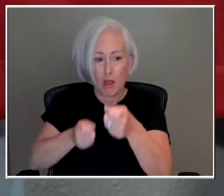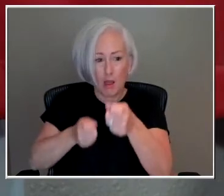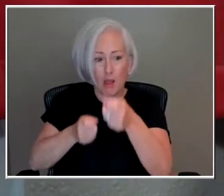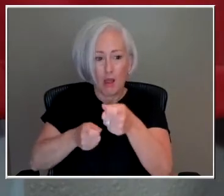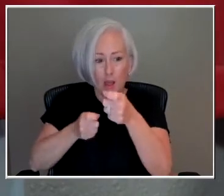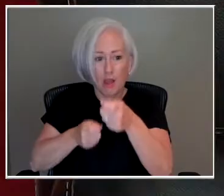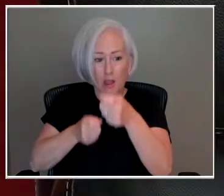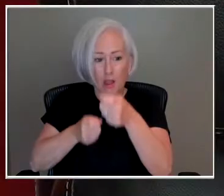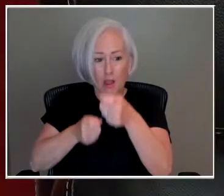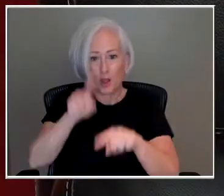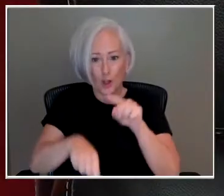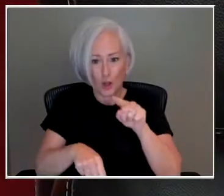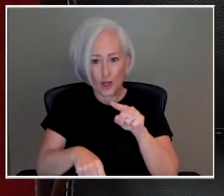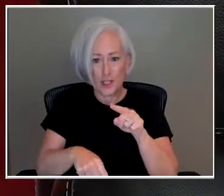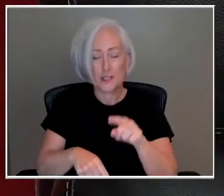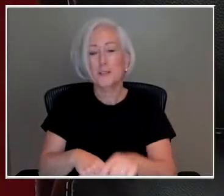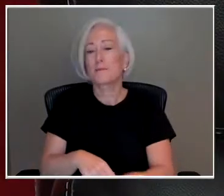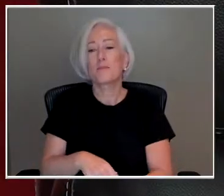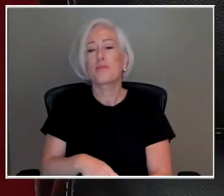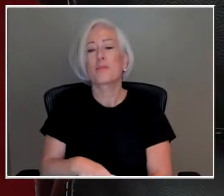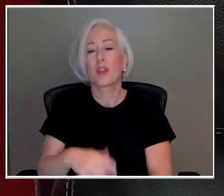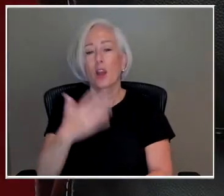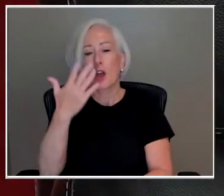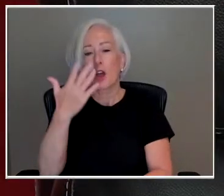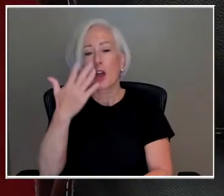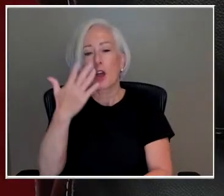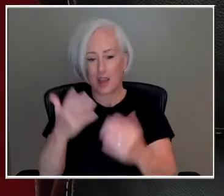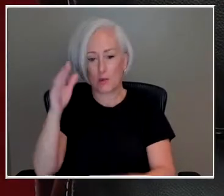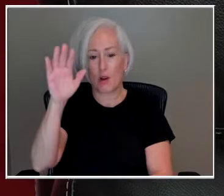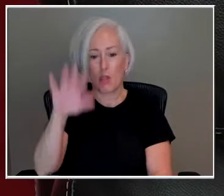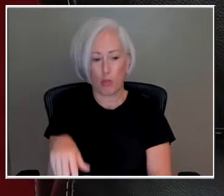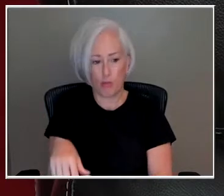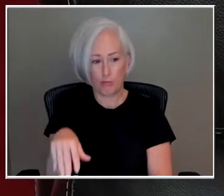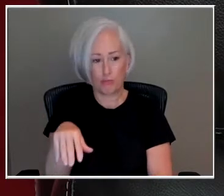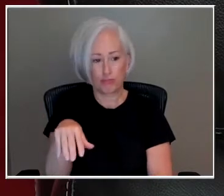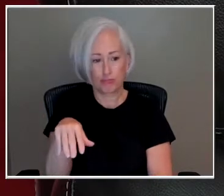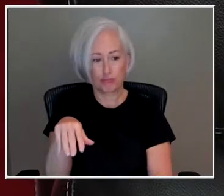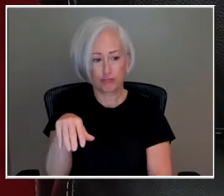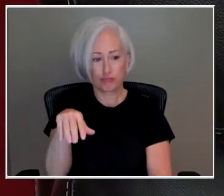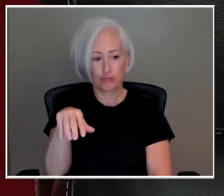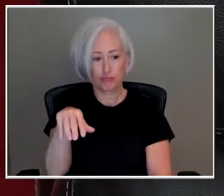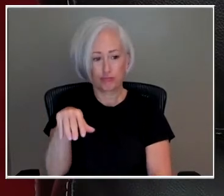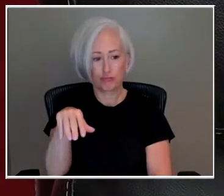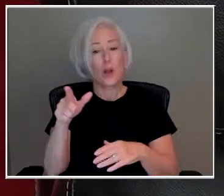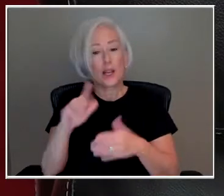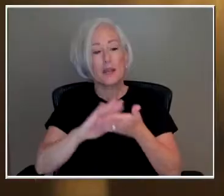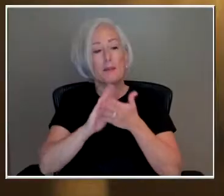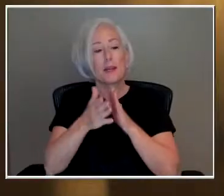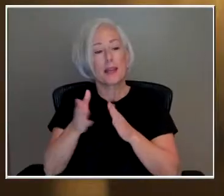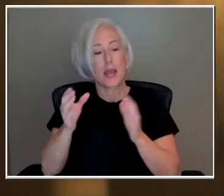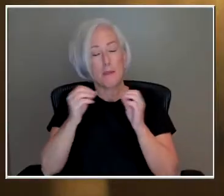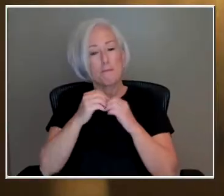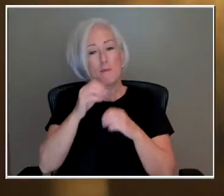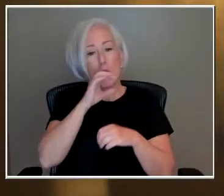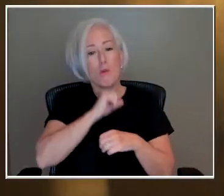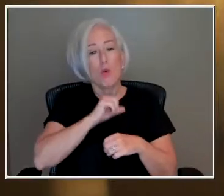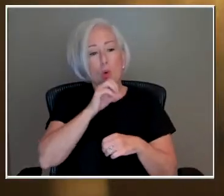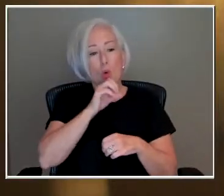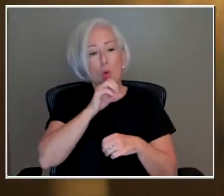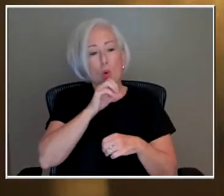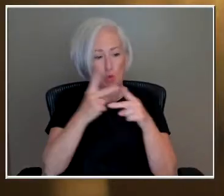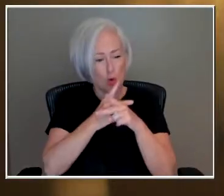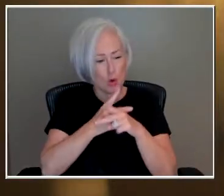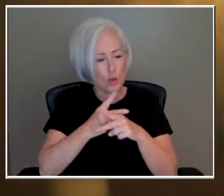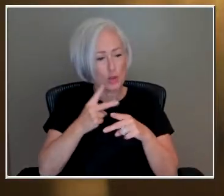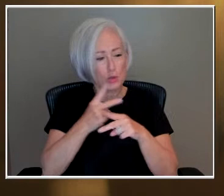just flopped. As I got older, it just continued to get worse. You can't eat,